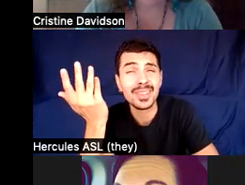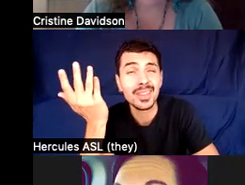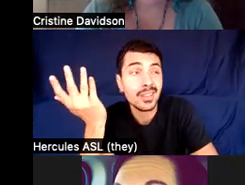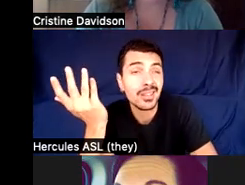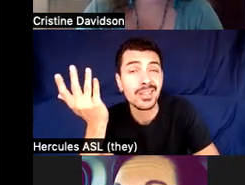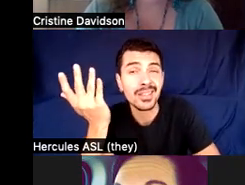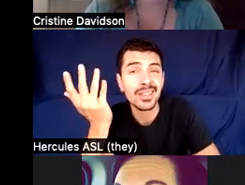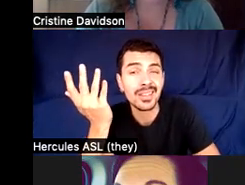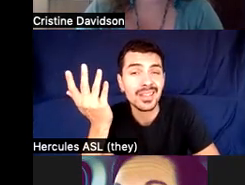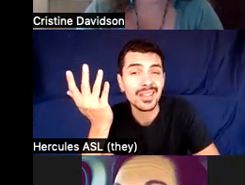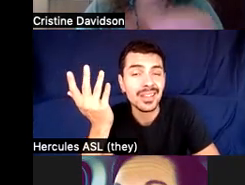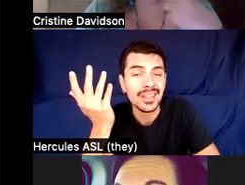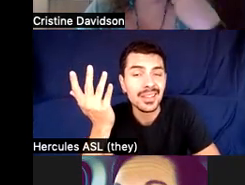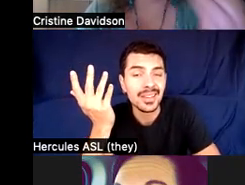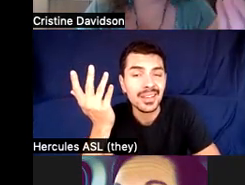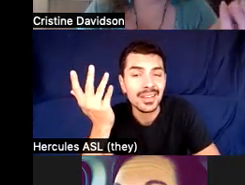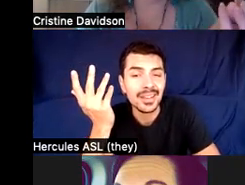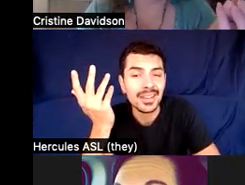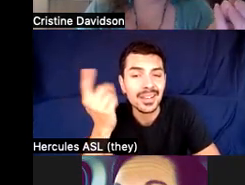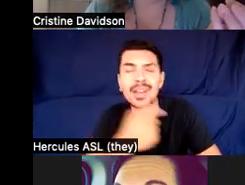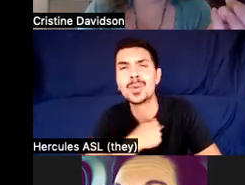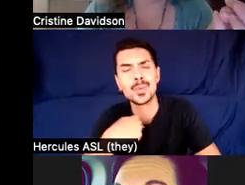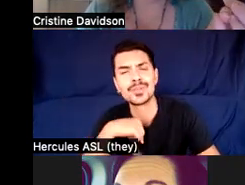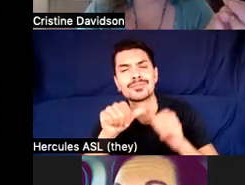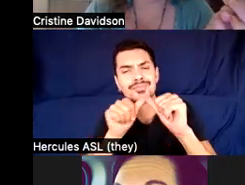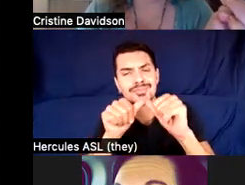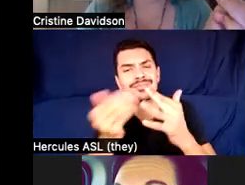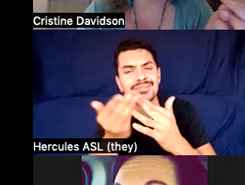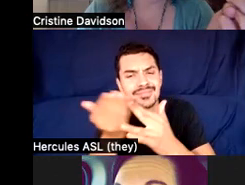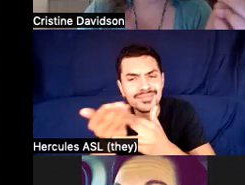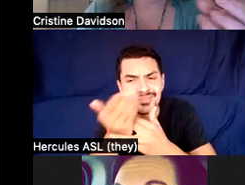And that matters, right? To see our whole being.